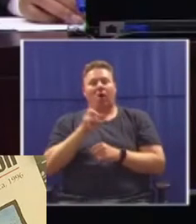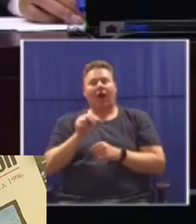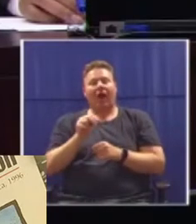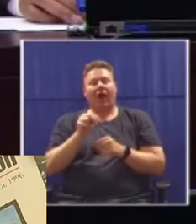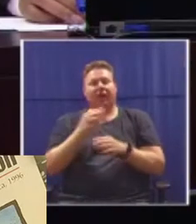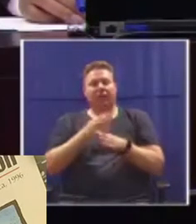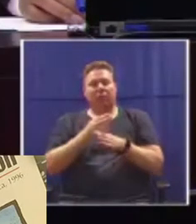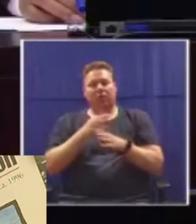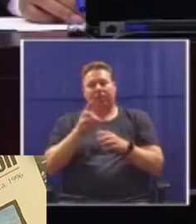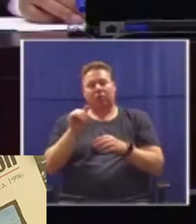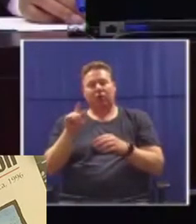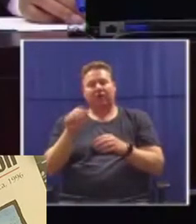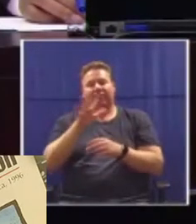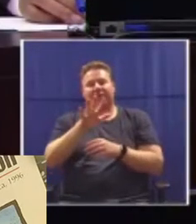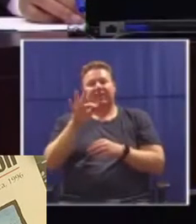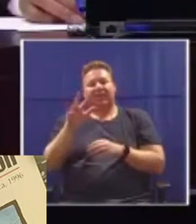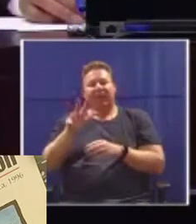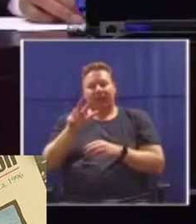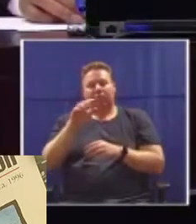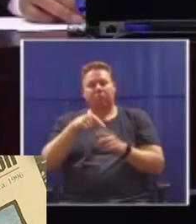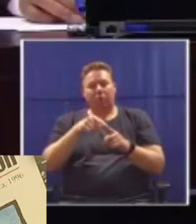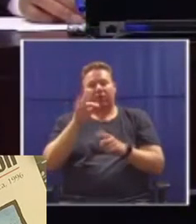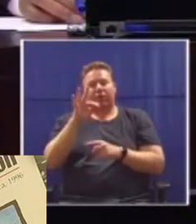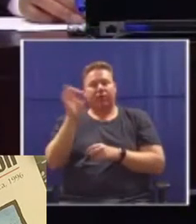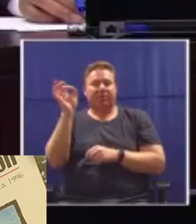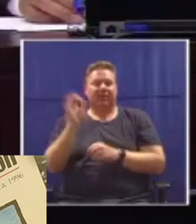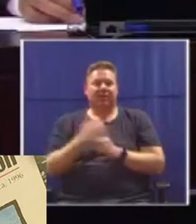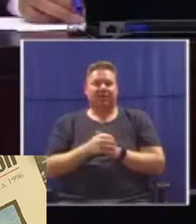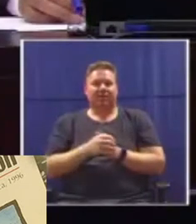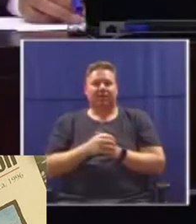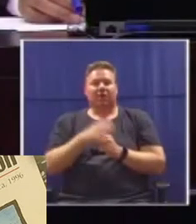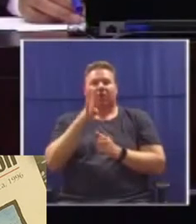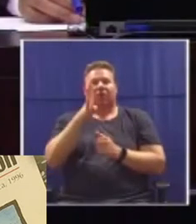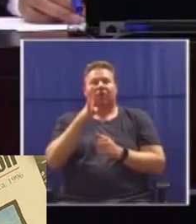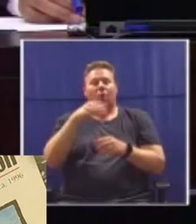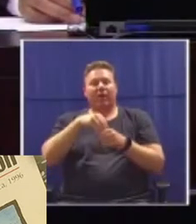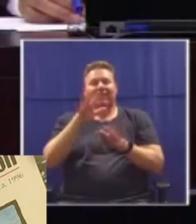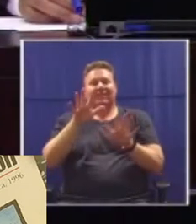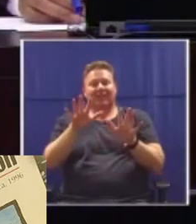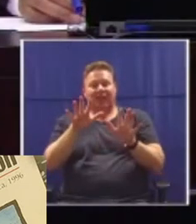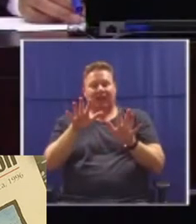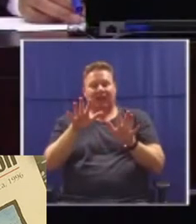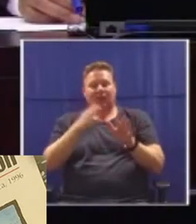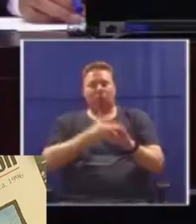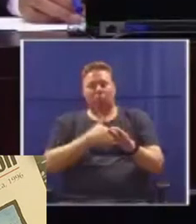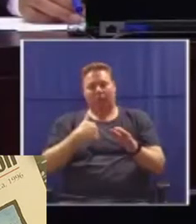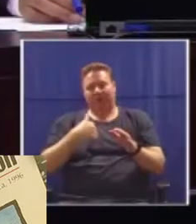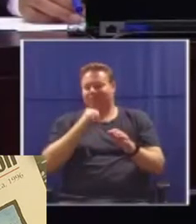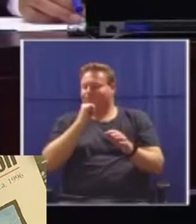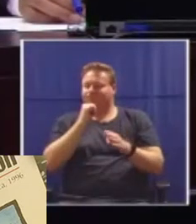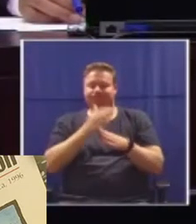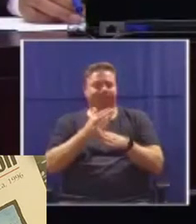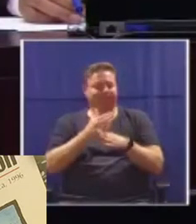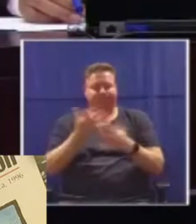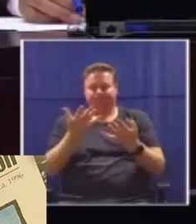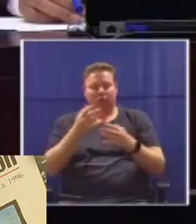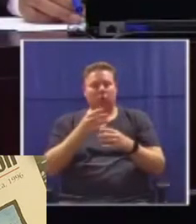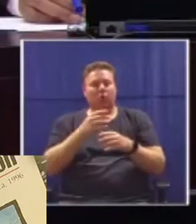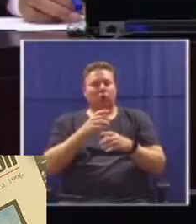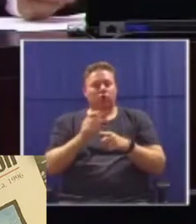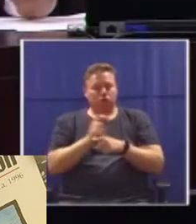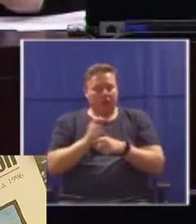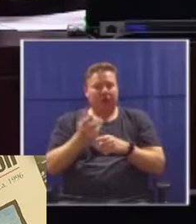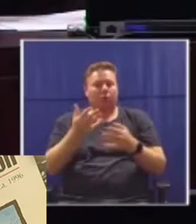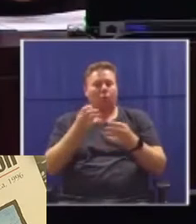of 38.3%. More than 4 in 10 females are not in employment, education or